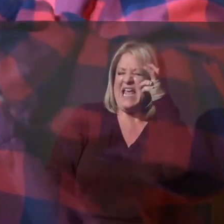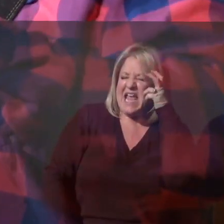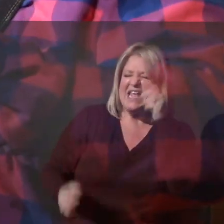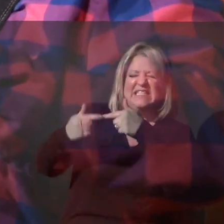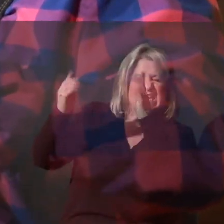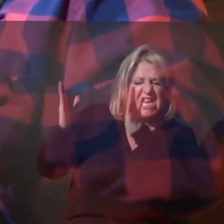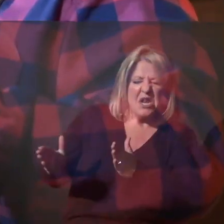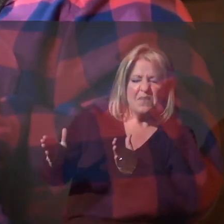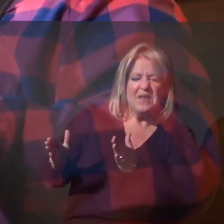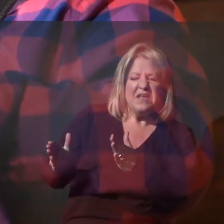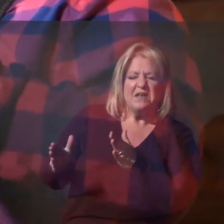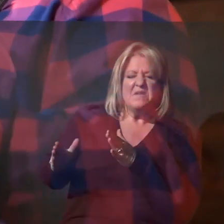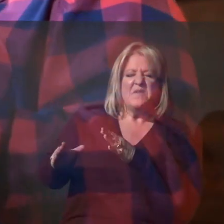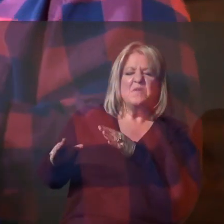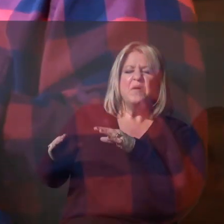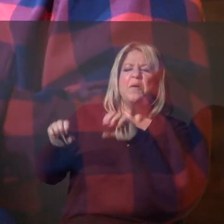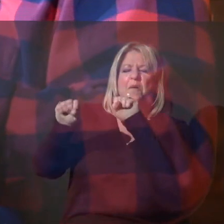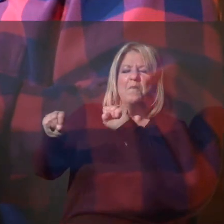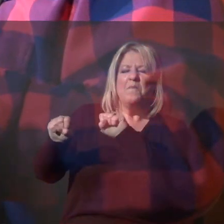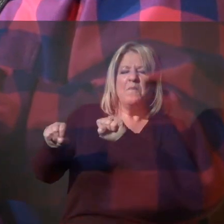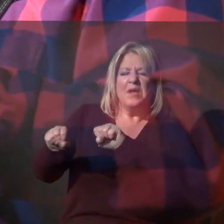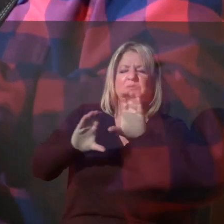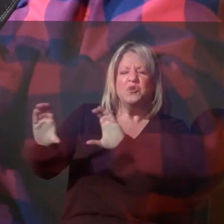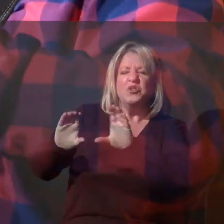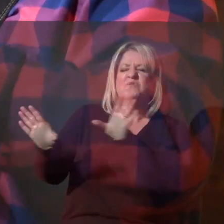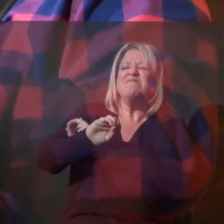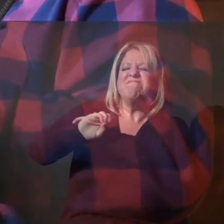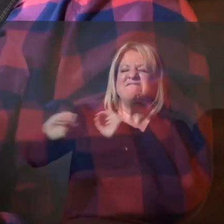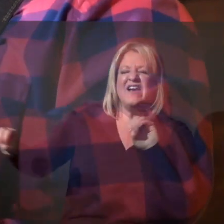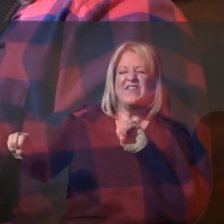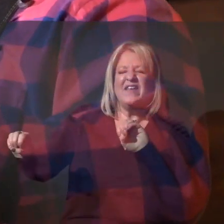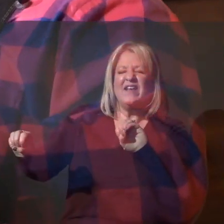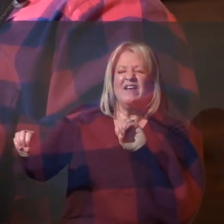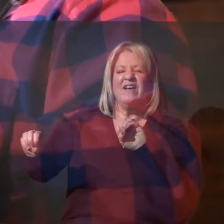know that the enemy can do nothing unless You allow it.